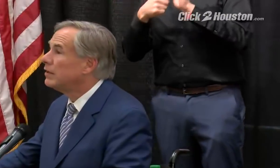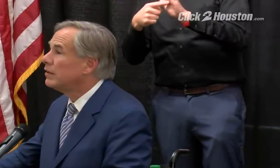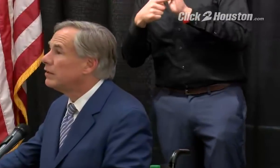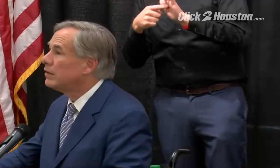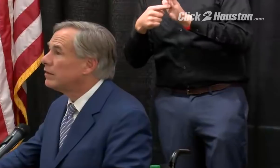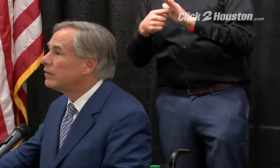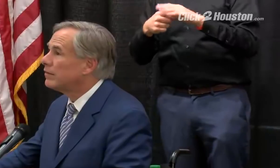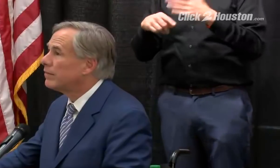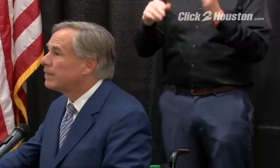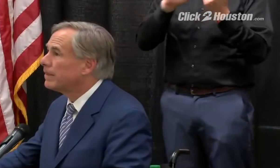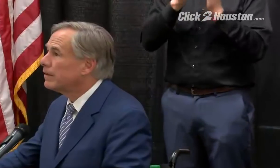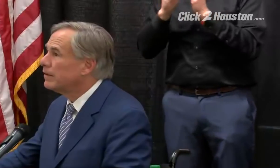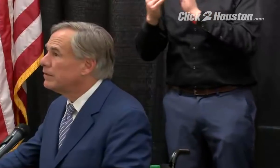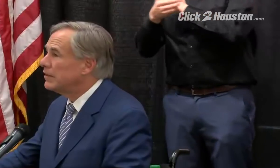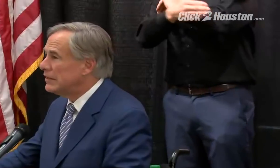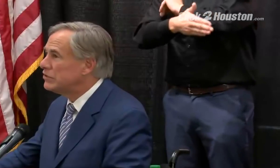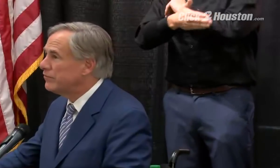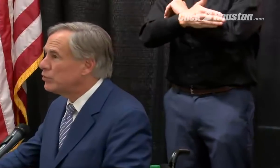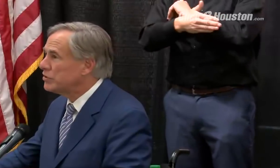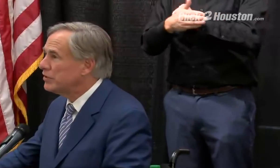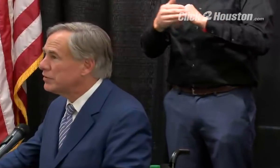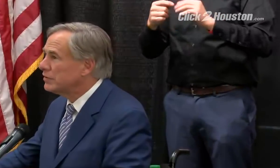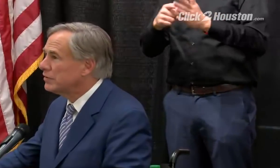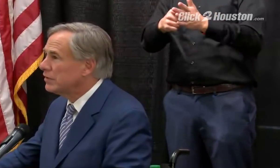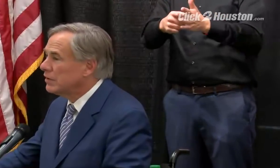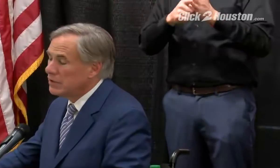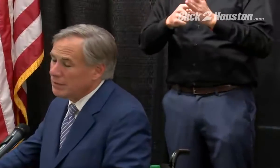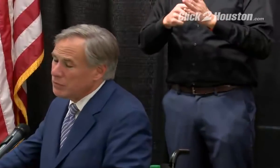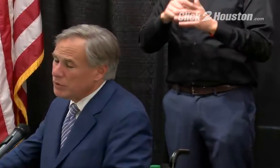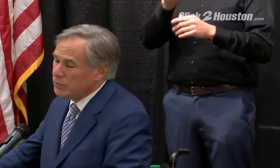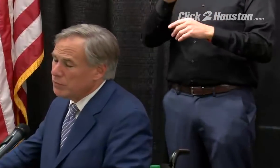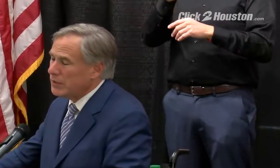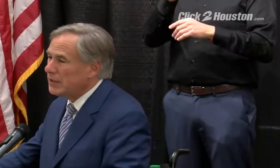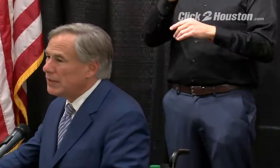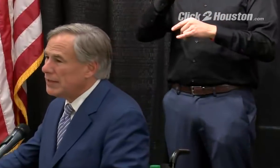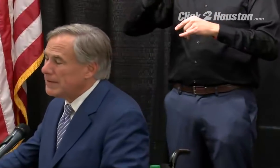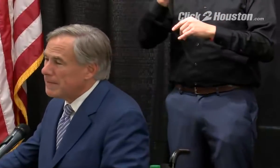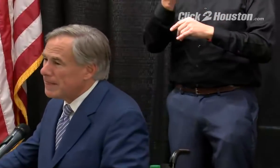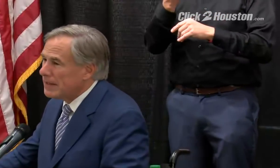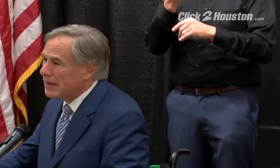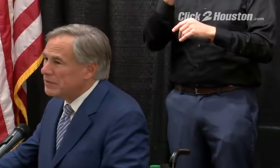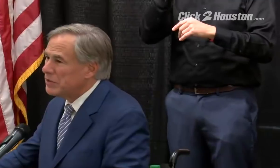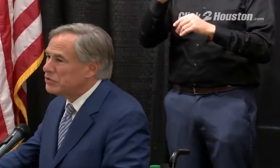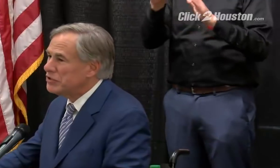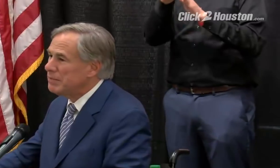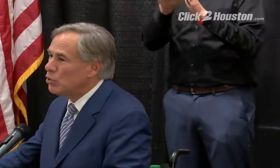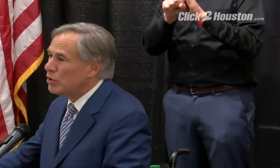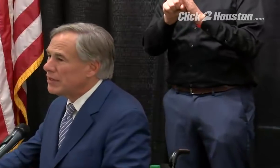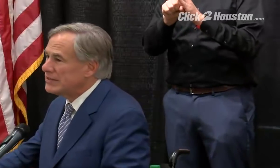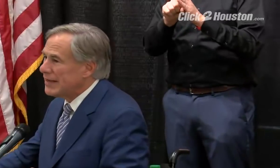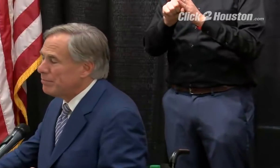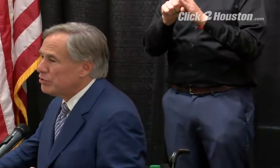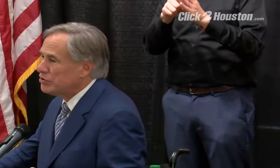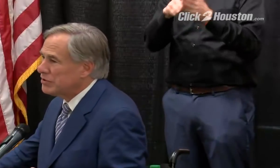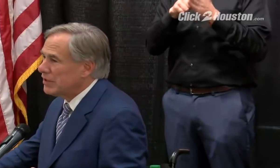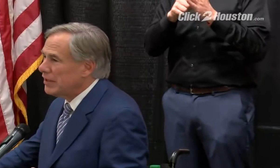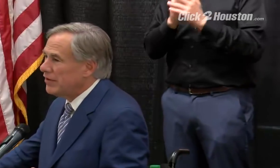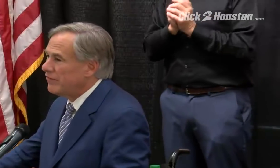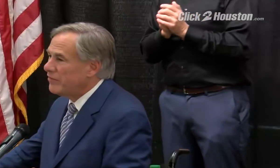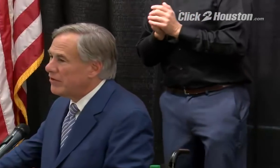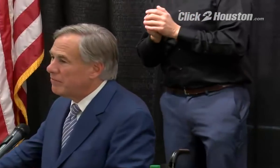mandates well without adding extras? That is enforcing it? Yes. I mean, I see more